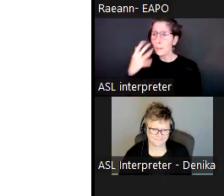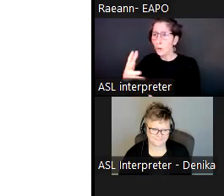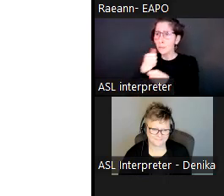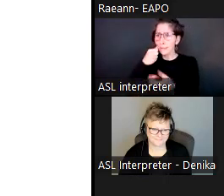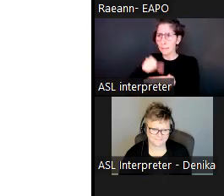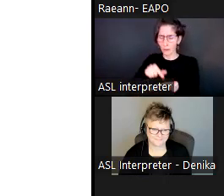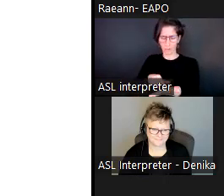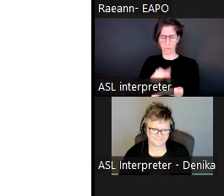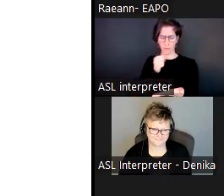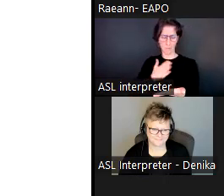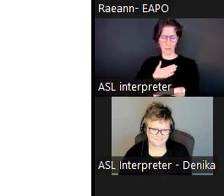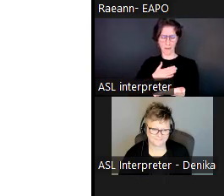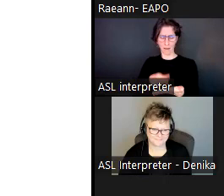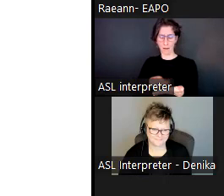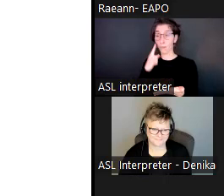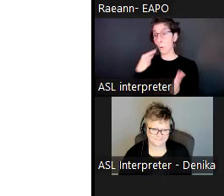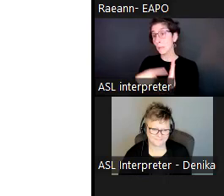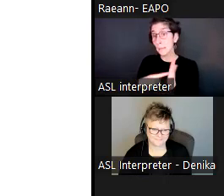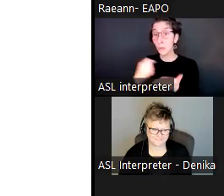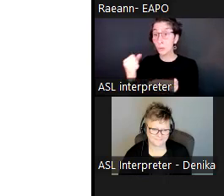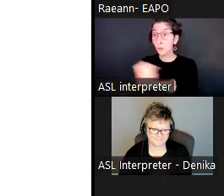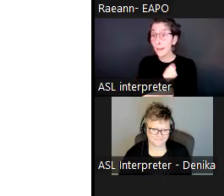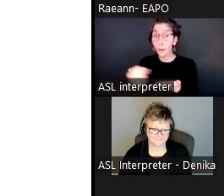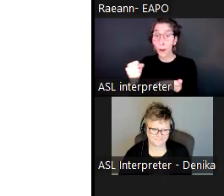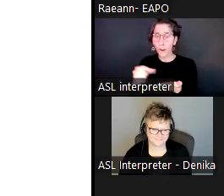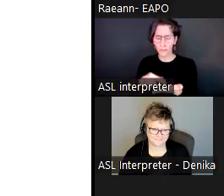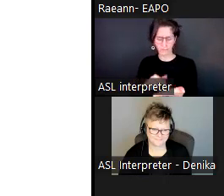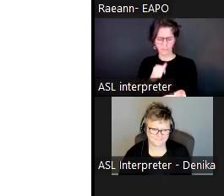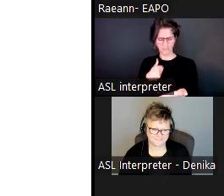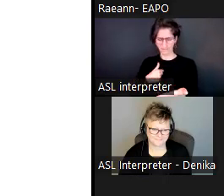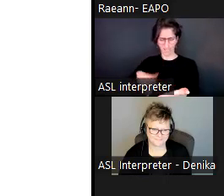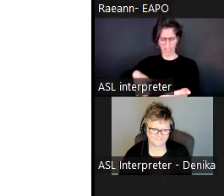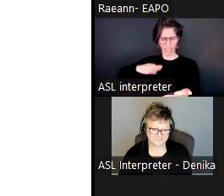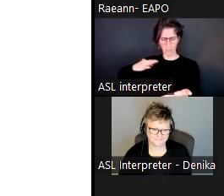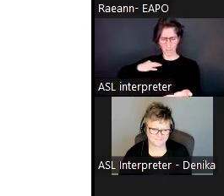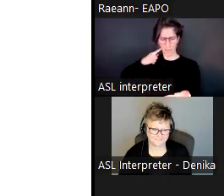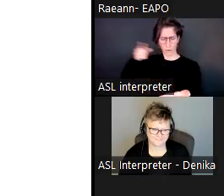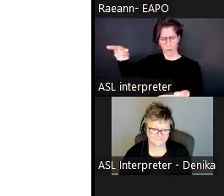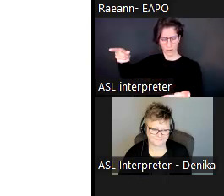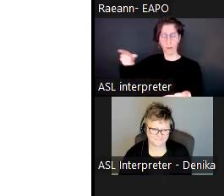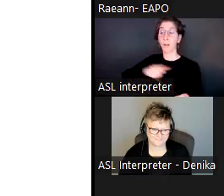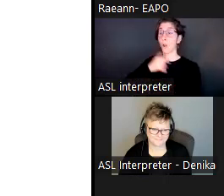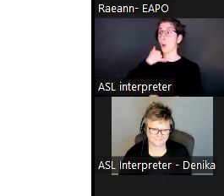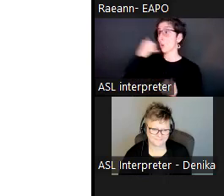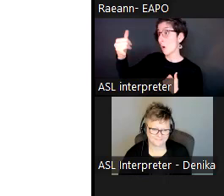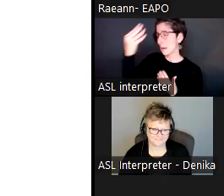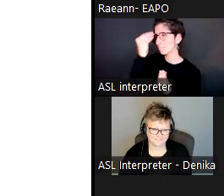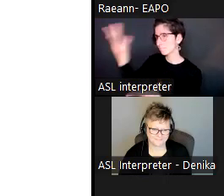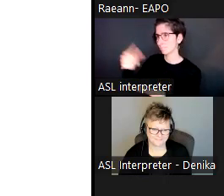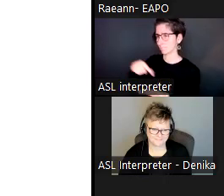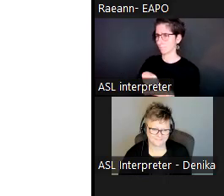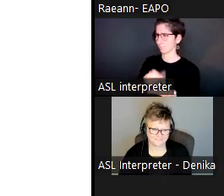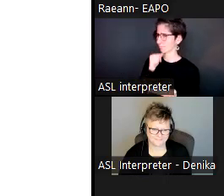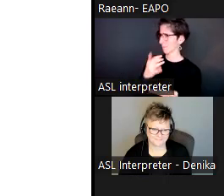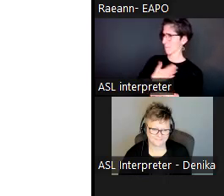you, example, if you receive a credit card that you don't think you applied for, call the company, let them know.